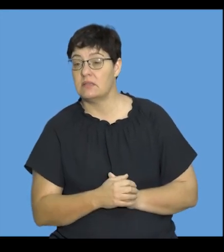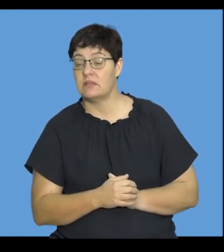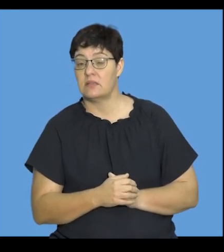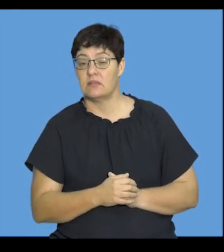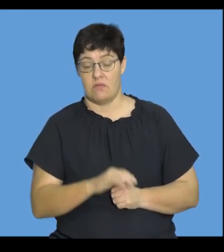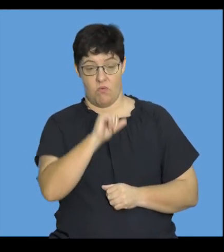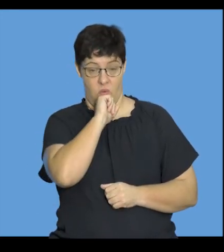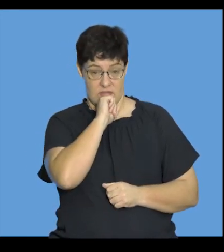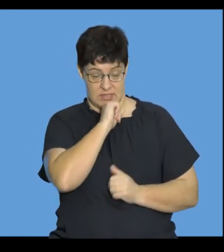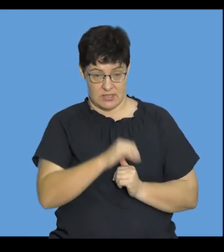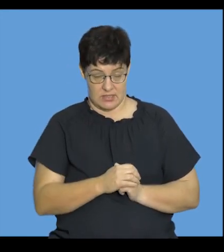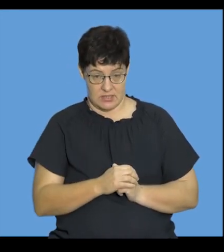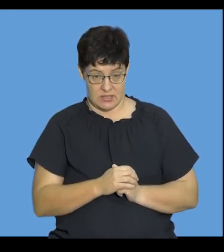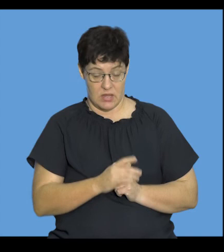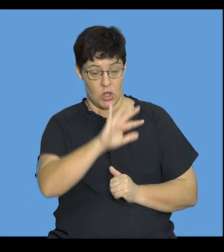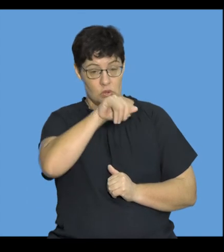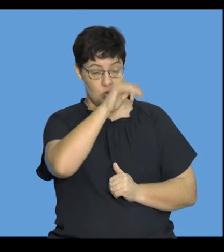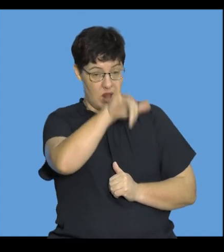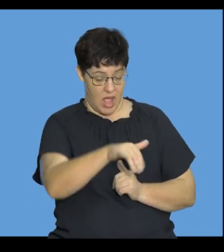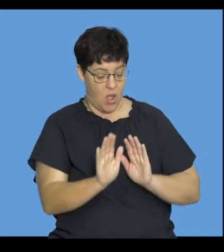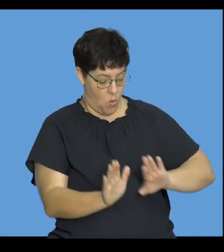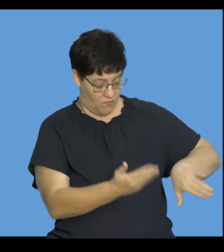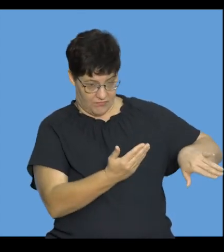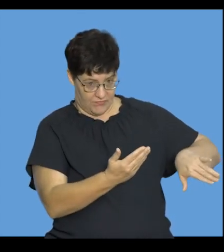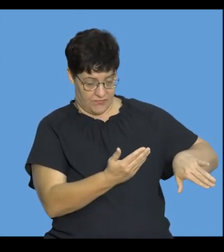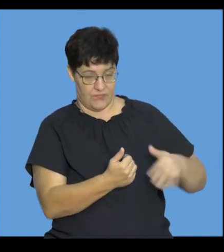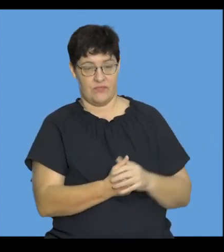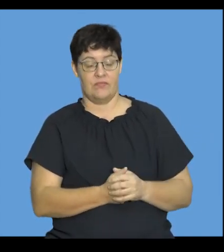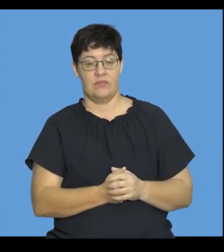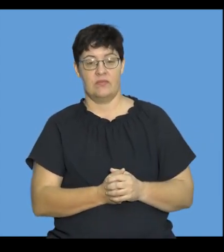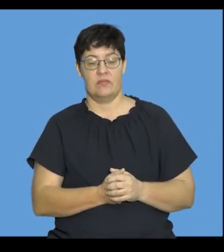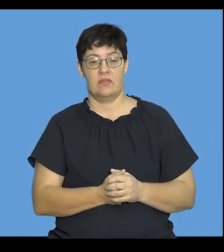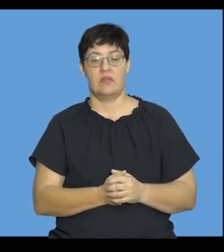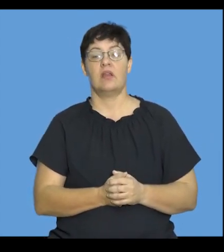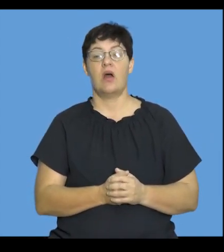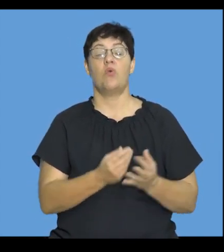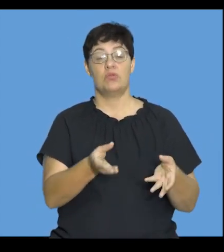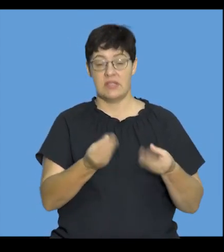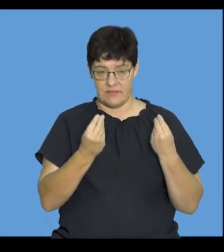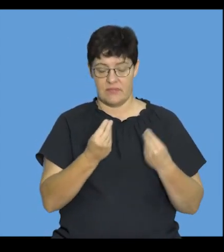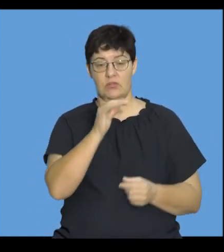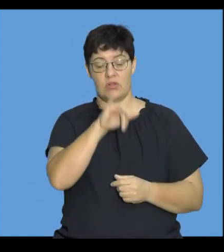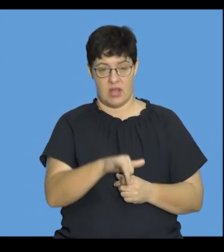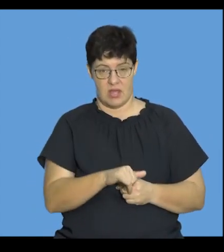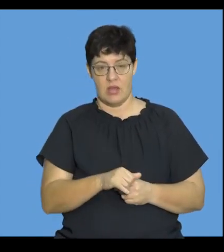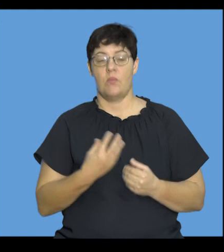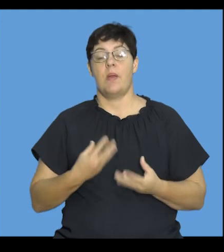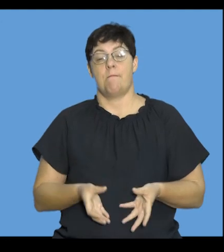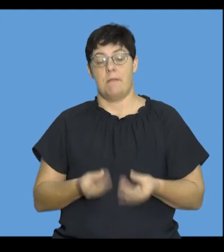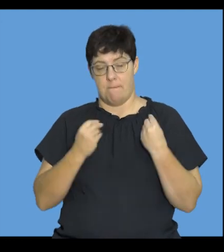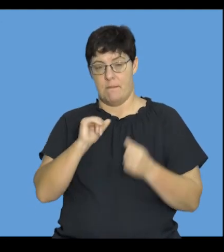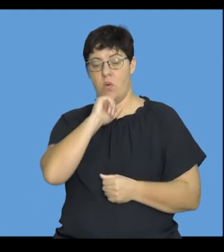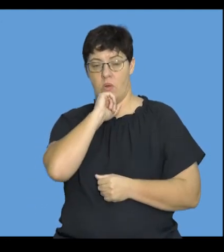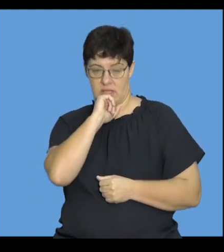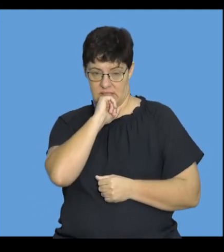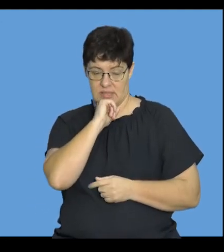August because we've dealt with July. July has worked itself out. We received in July, we received in August, and